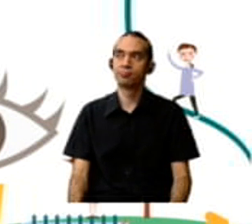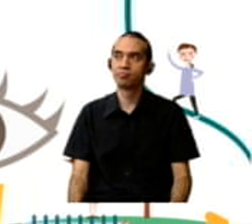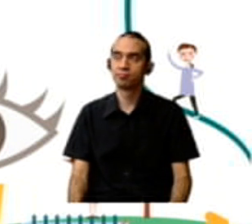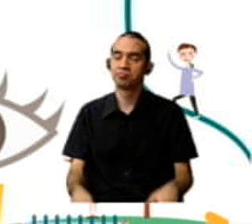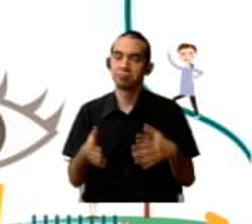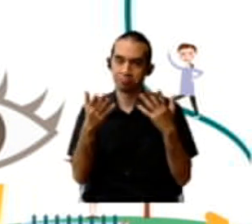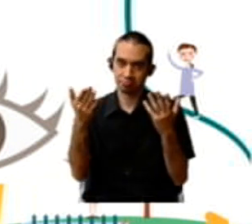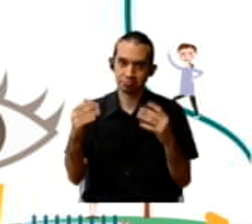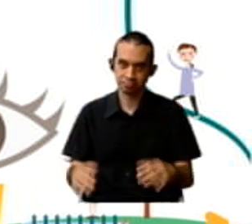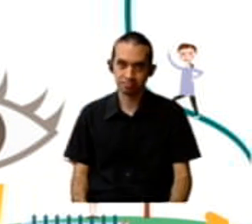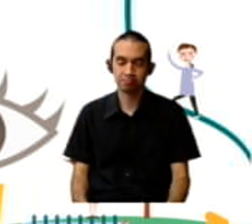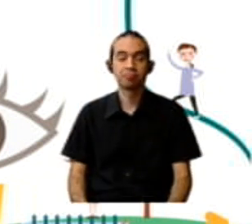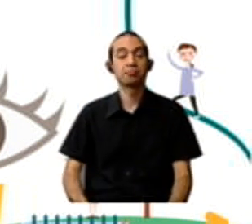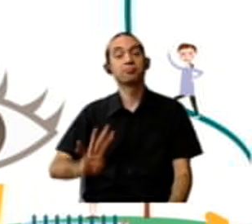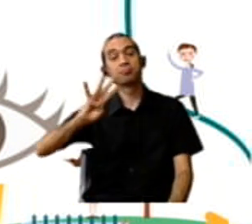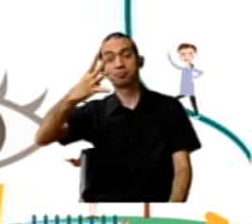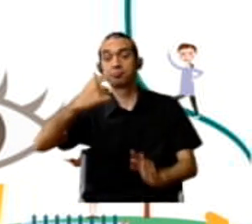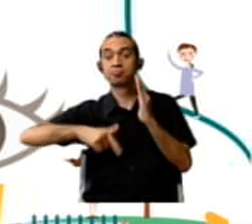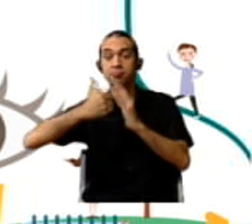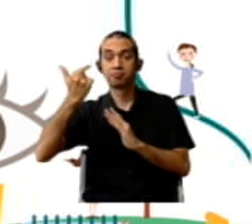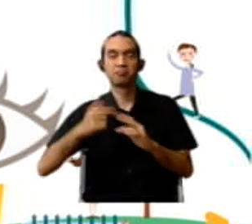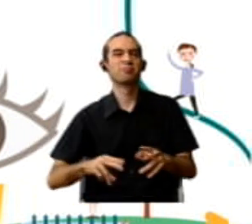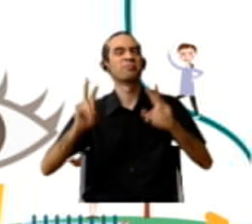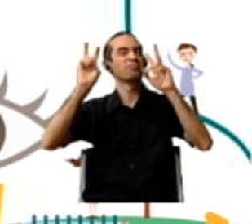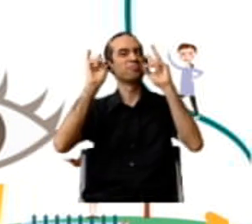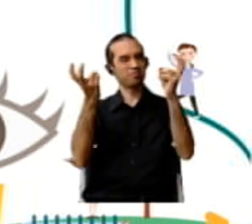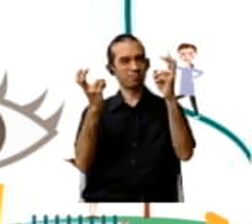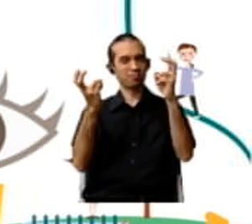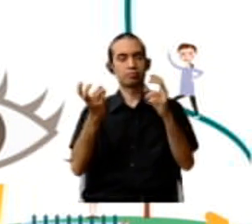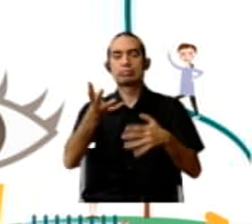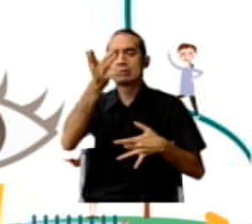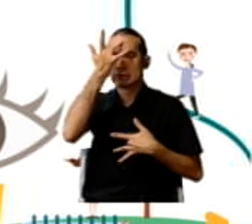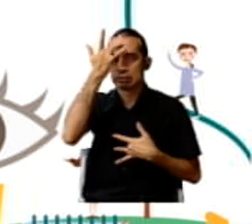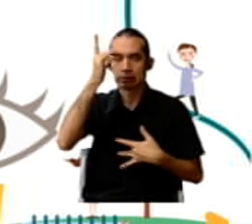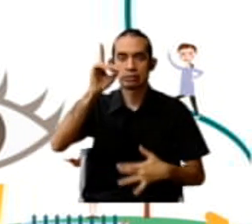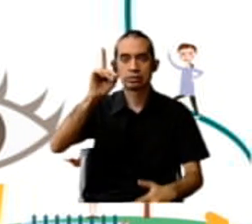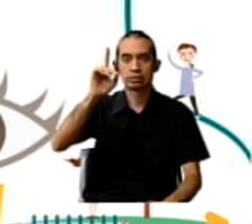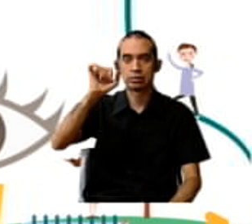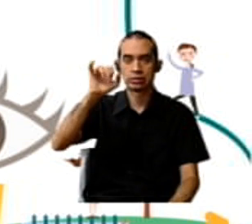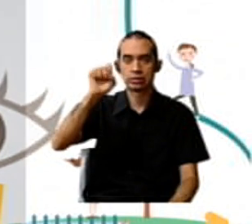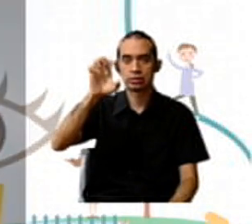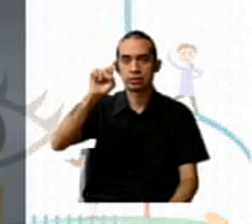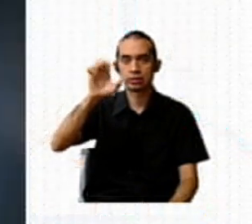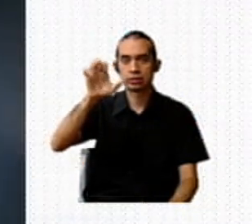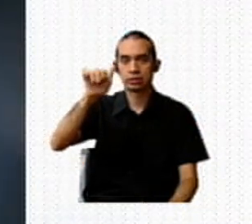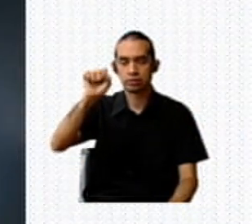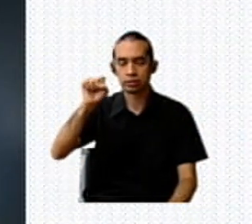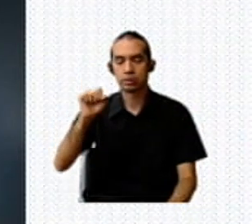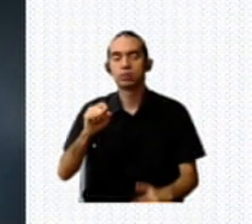So, in 4th grade, we are going to talk about diseases, symptoms, and treatments.